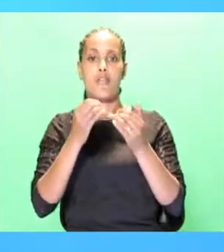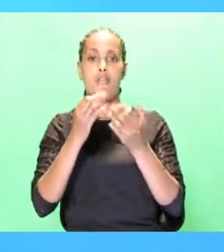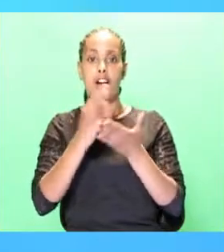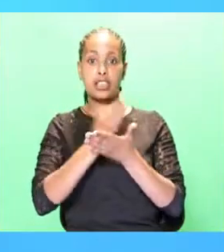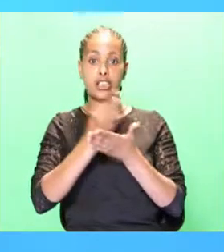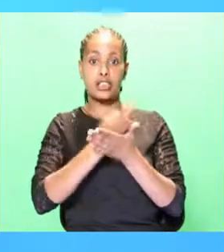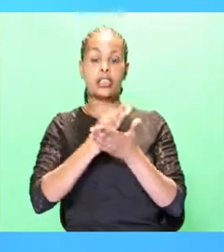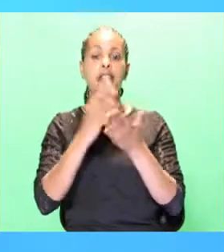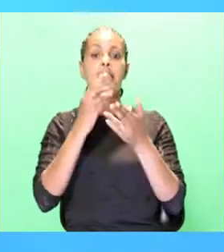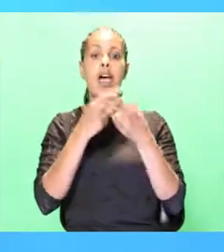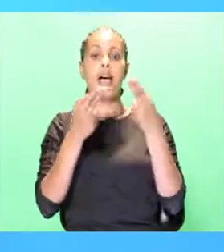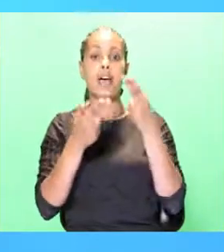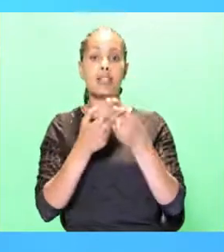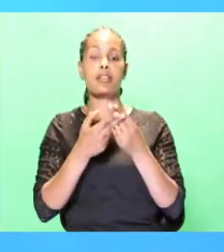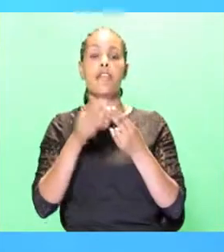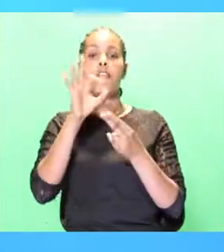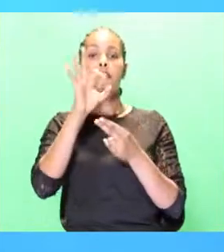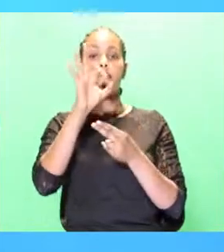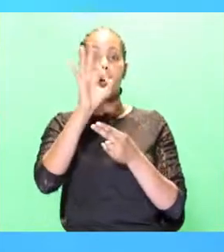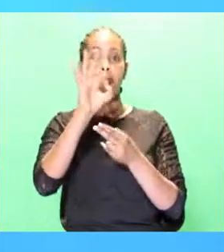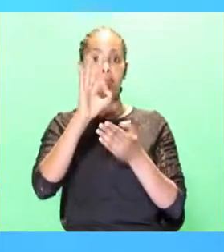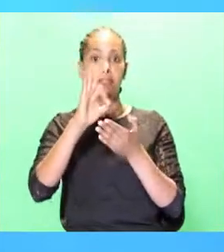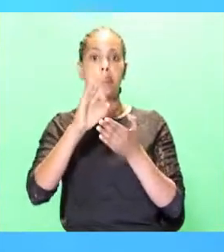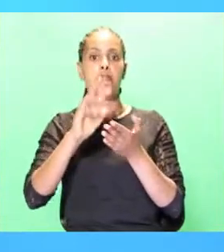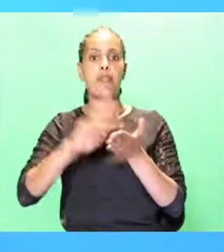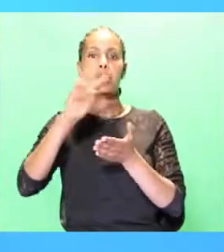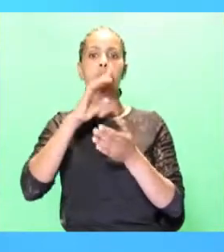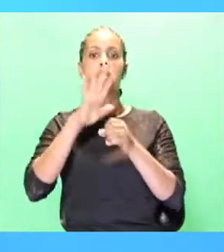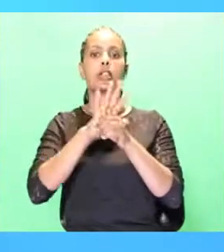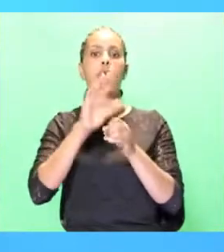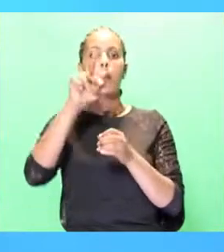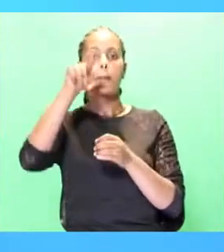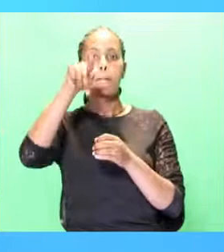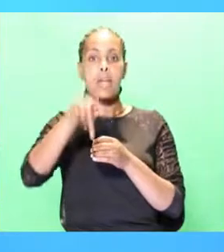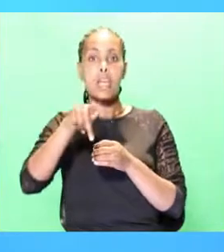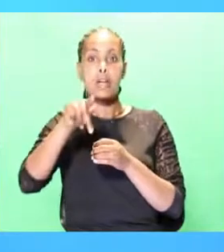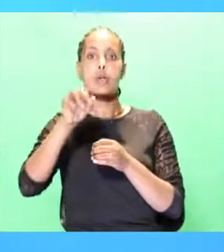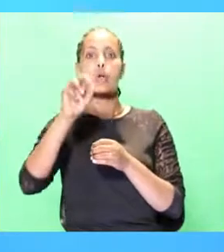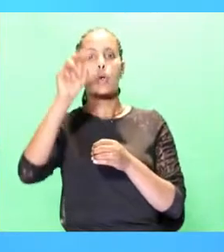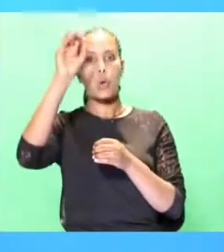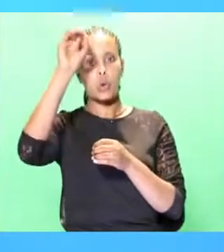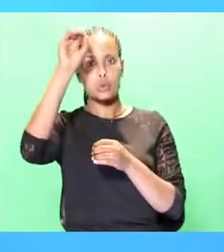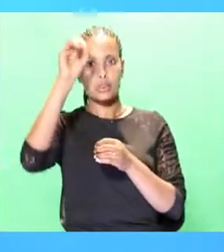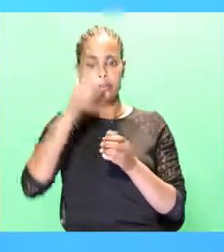solid, times vapor pressure of a pure solvent, P naught of the solvent.